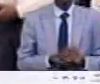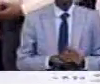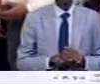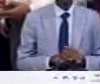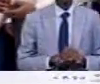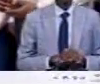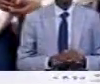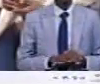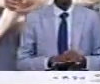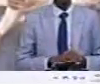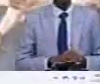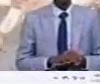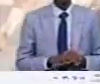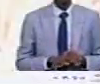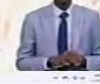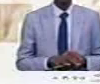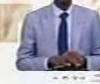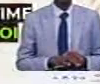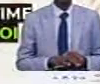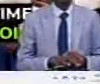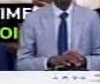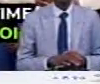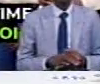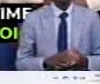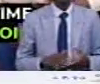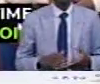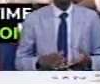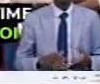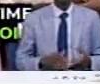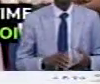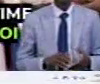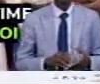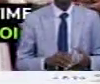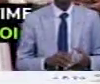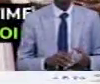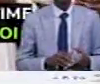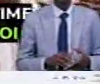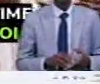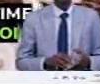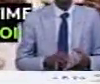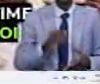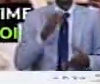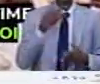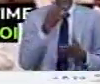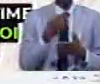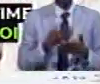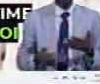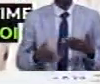Say what you wanna say. Wasting your time.